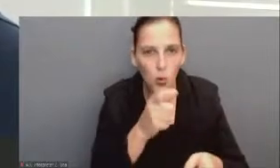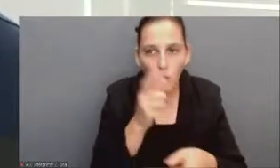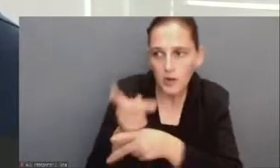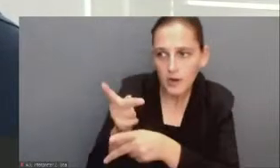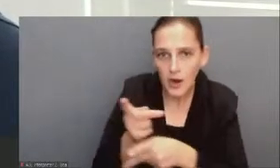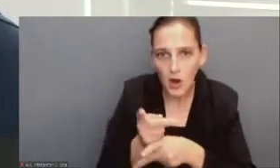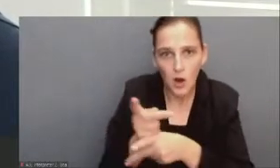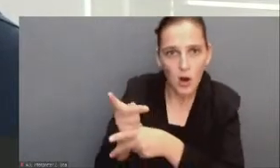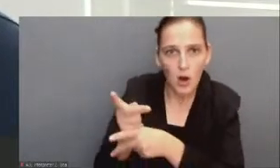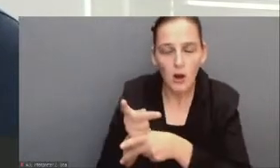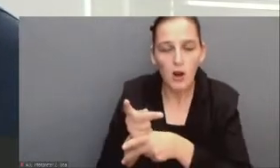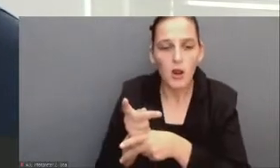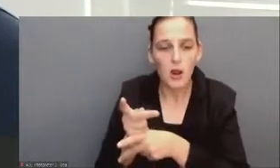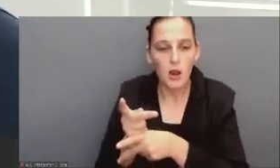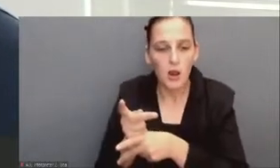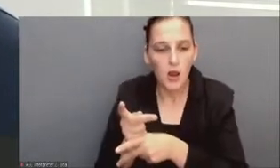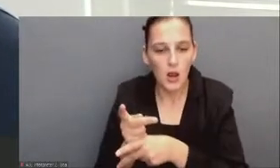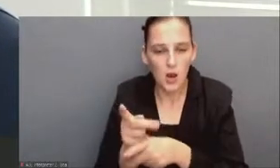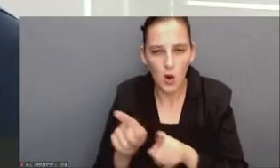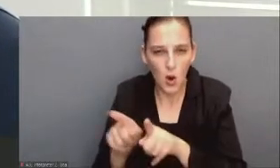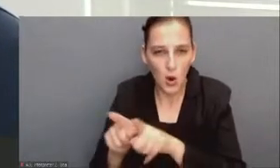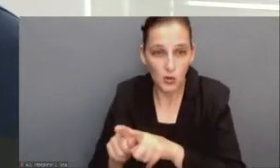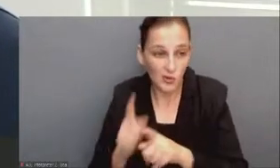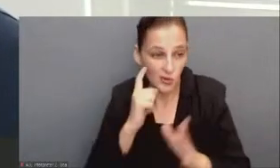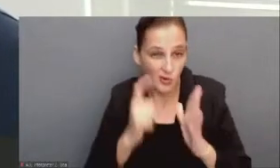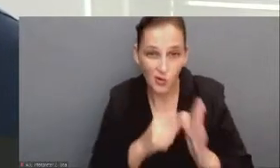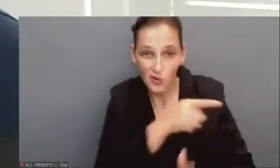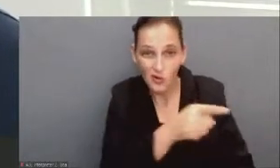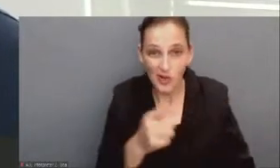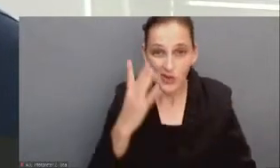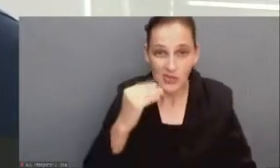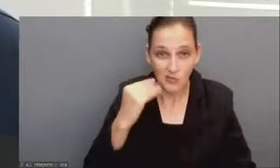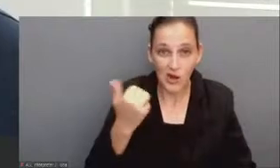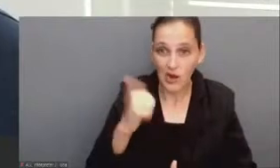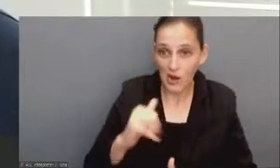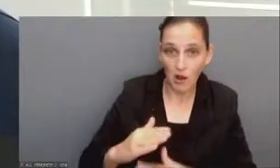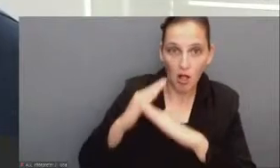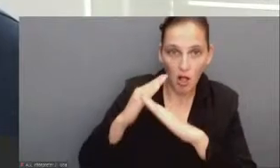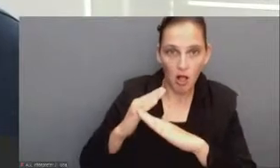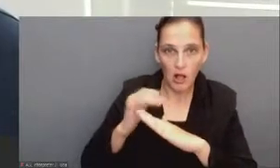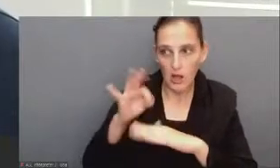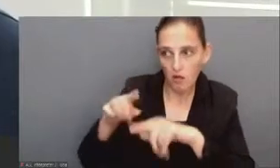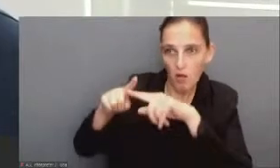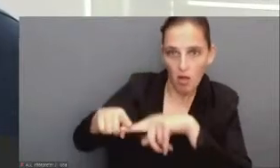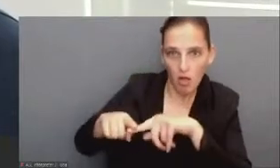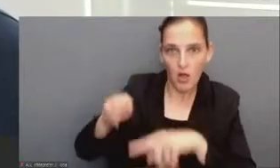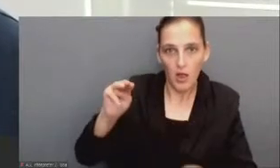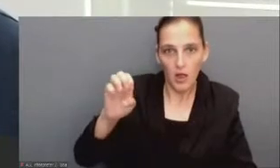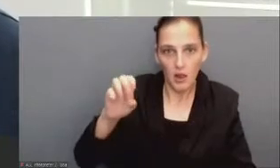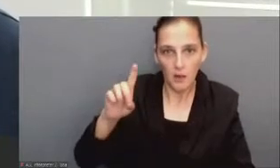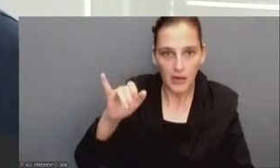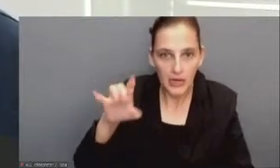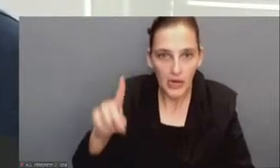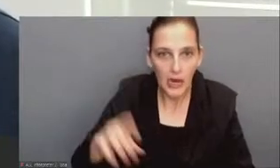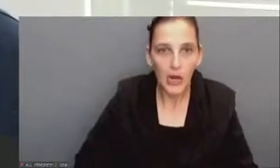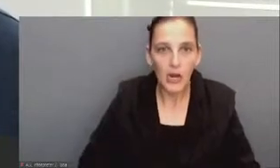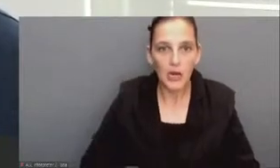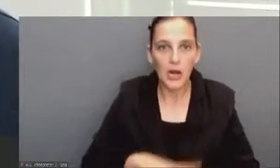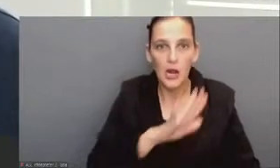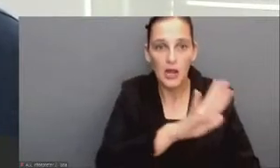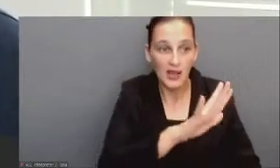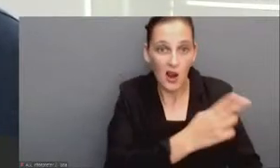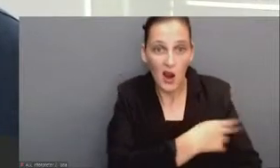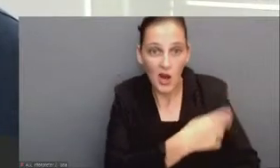account the disadvantages they may come into being dependent on Medicaid, being in a financially shaky place to begin